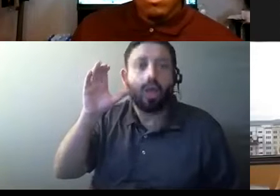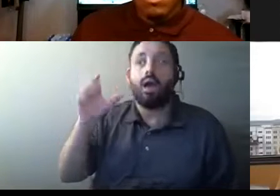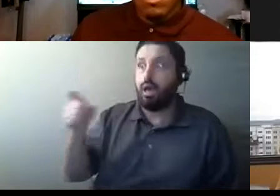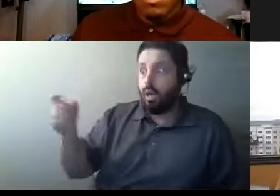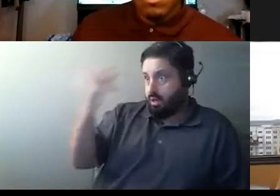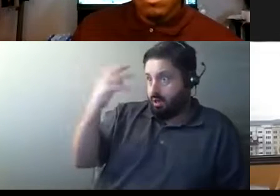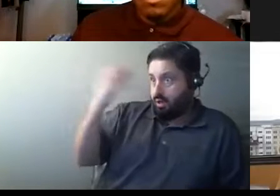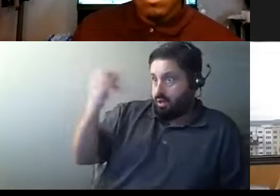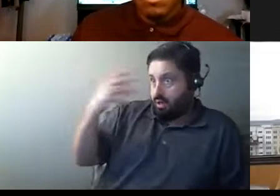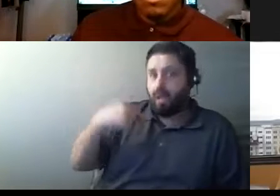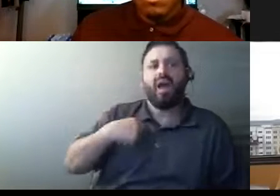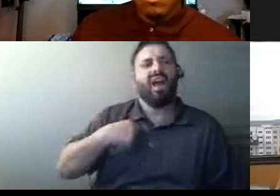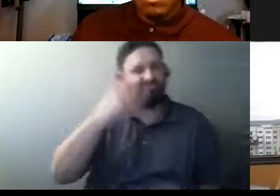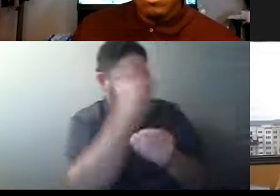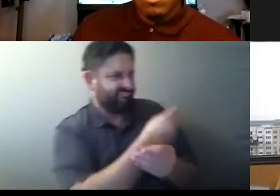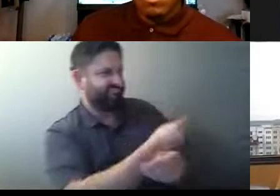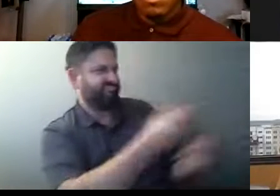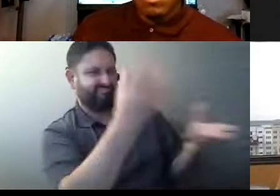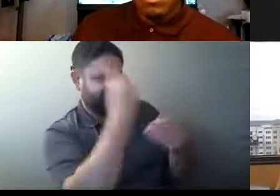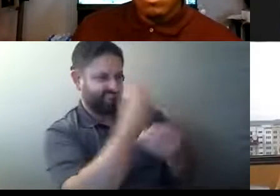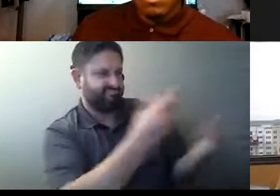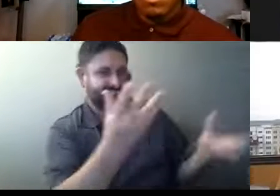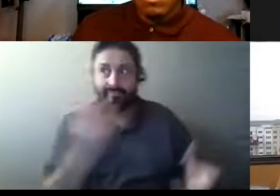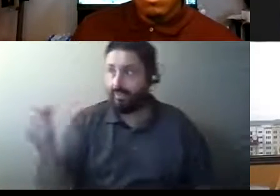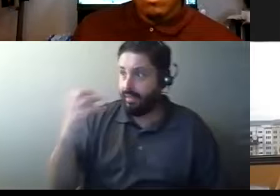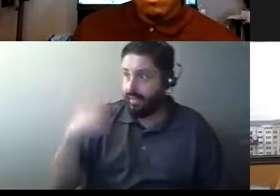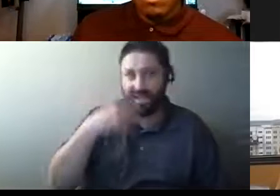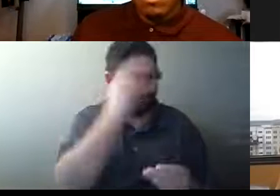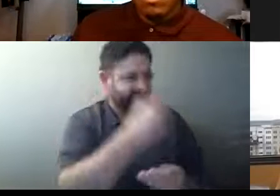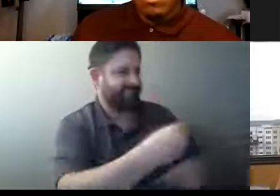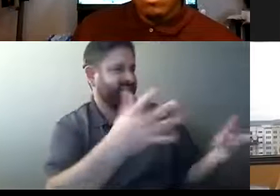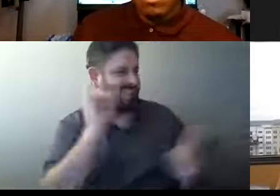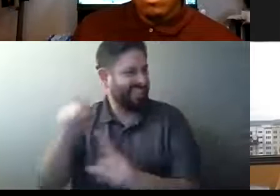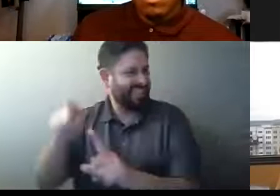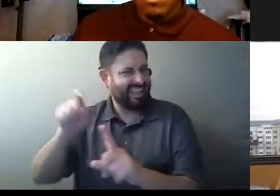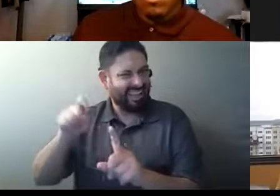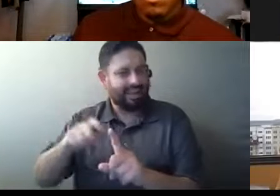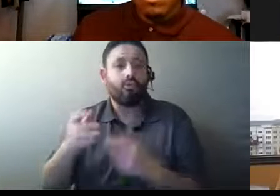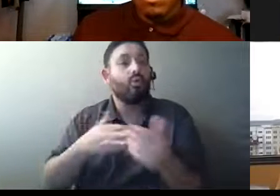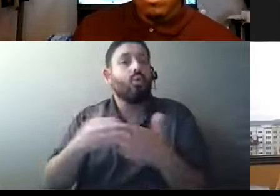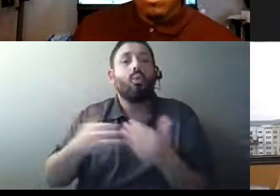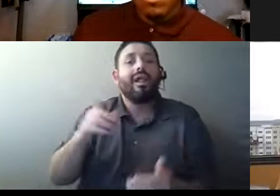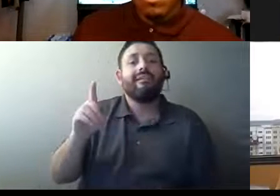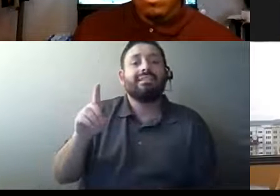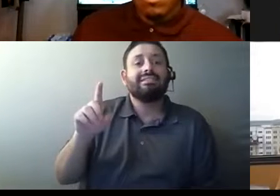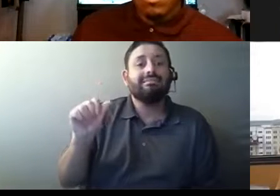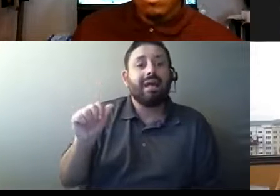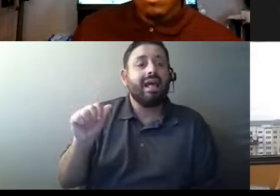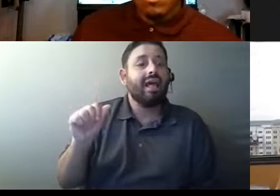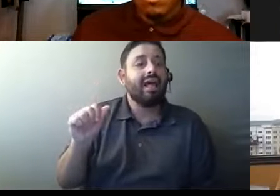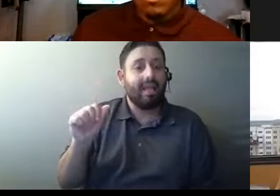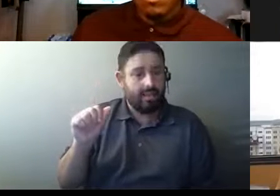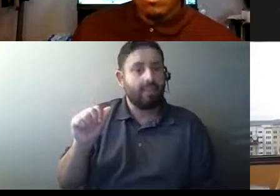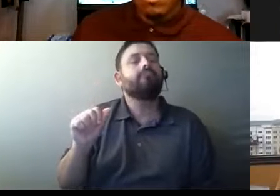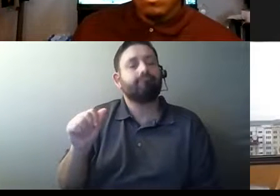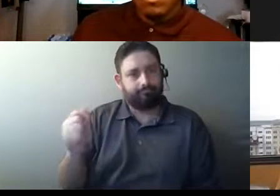voice. So I would want to bring people that are actually have whatever disabled feature, and they